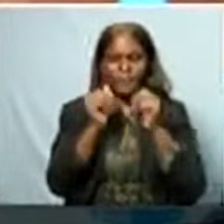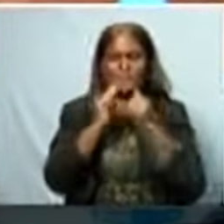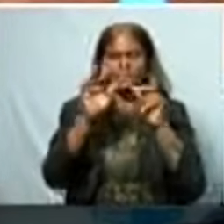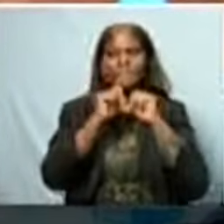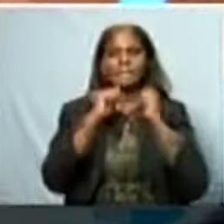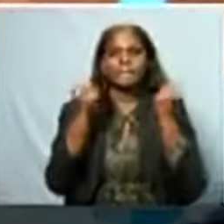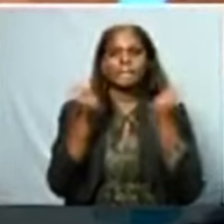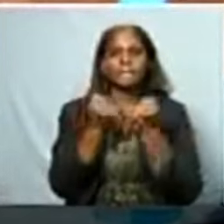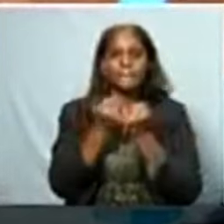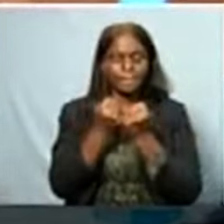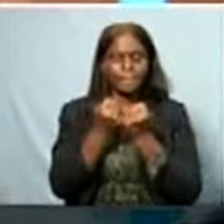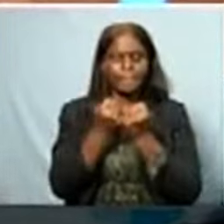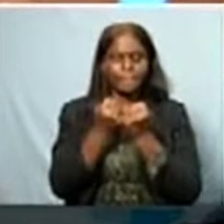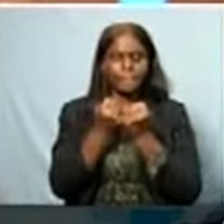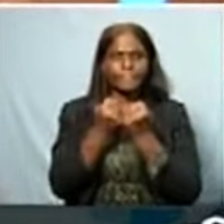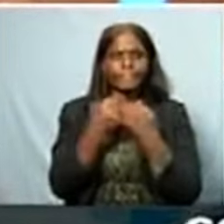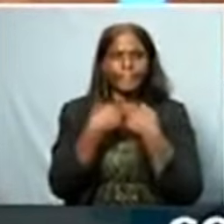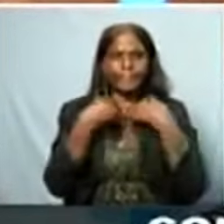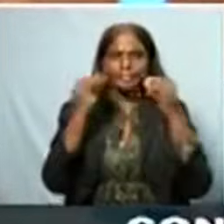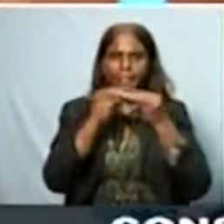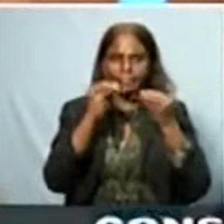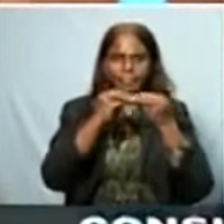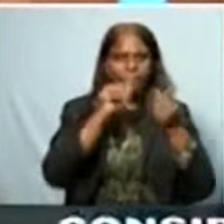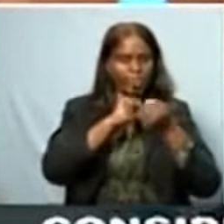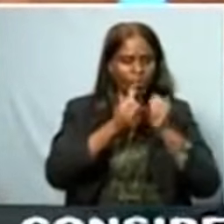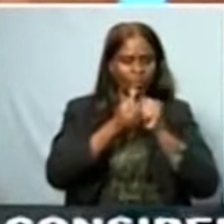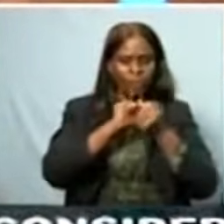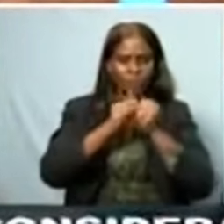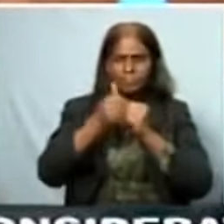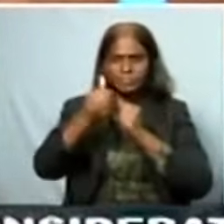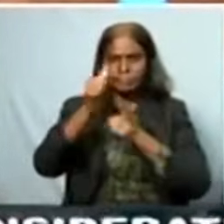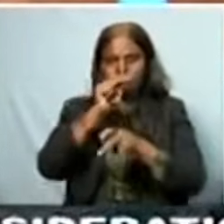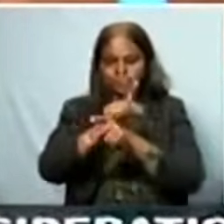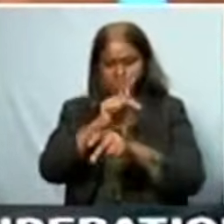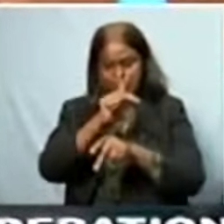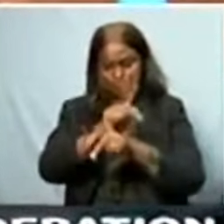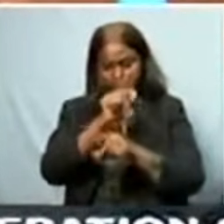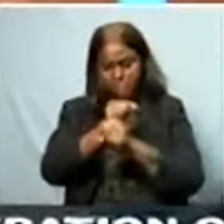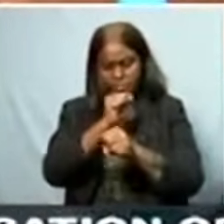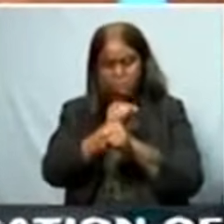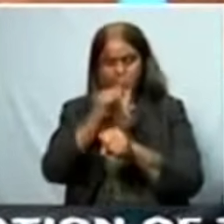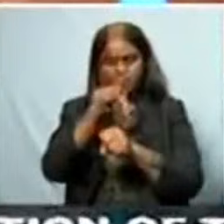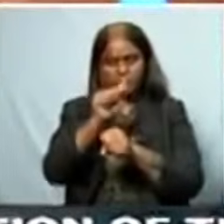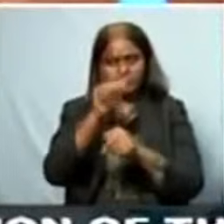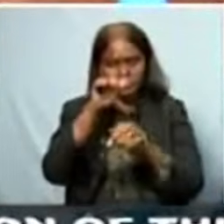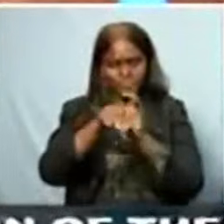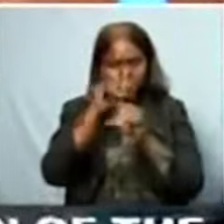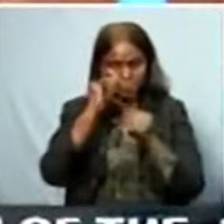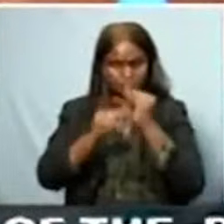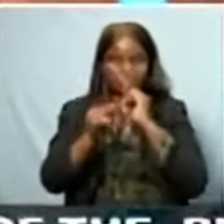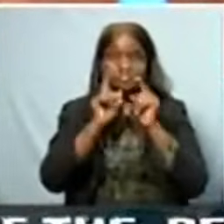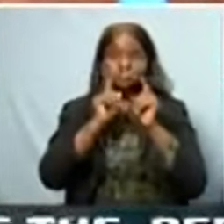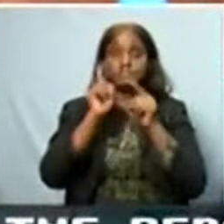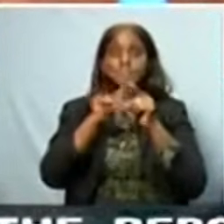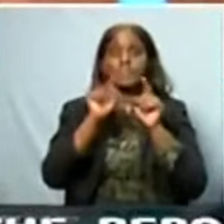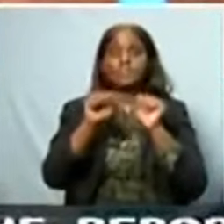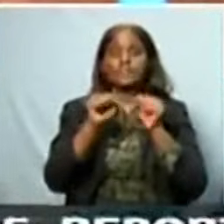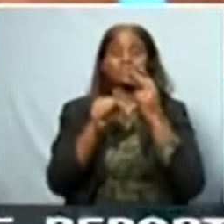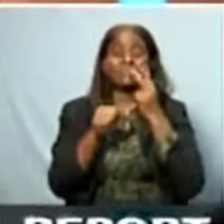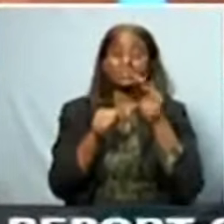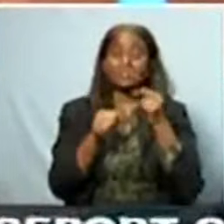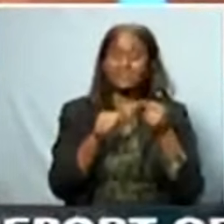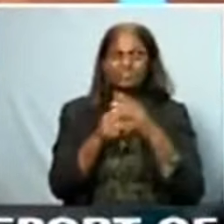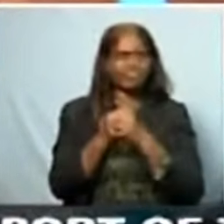team. There are a lot of issues, PS, you need to work on. I think in conclusion we'll come and speak, but you can see that